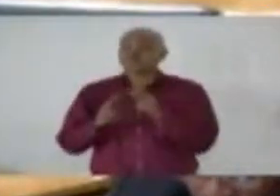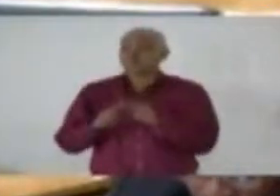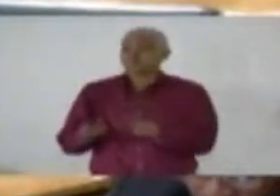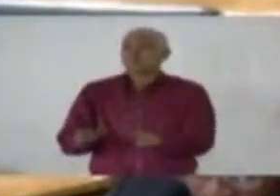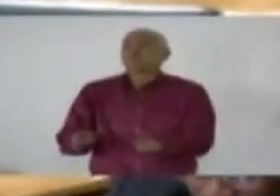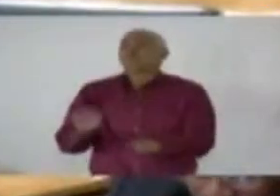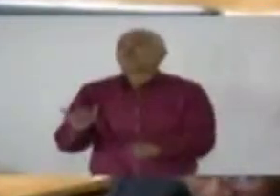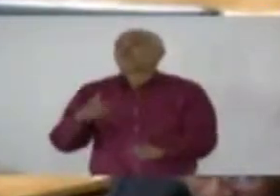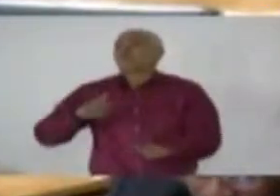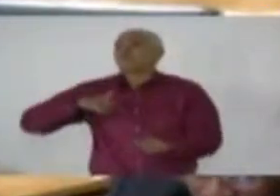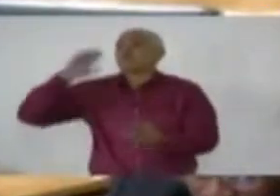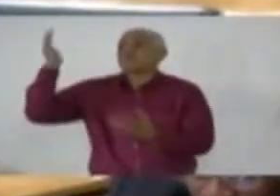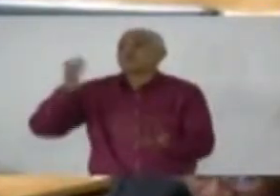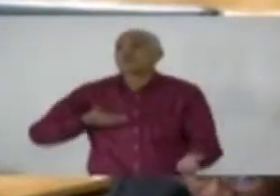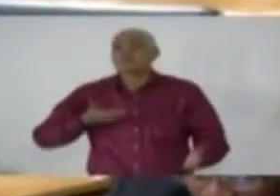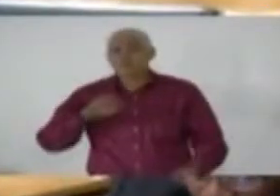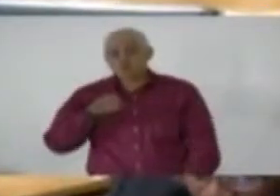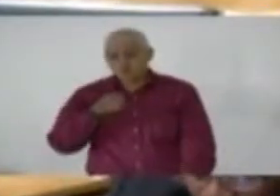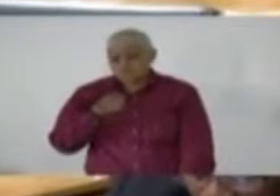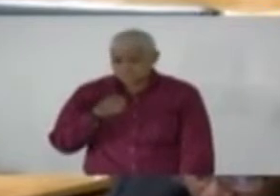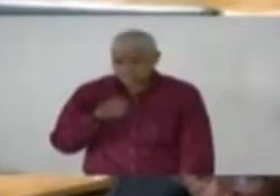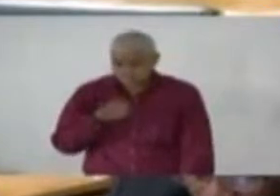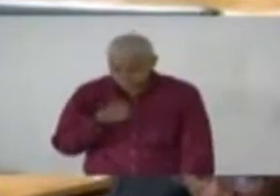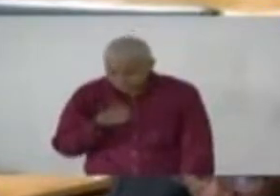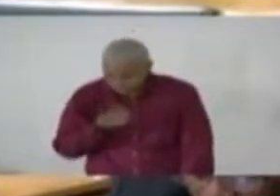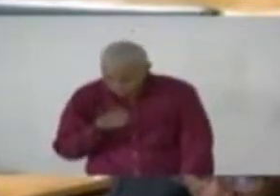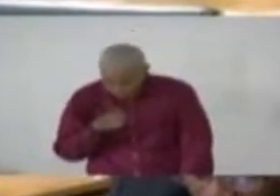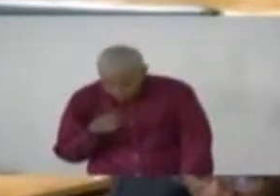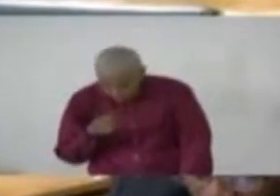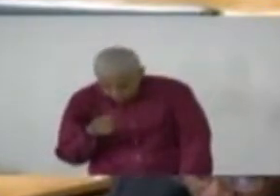we imported